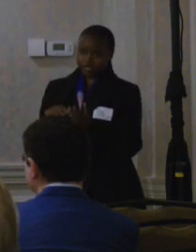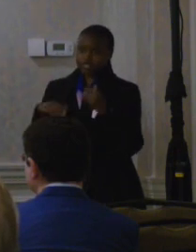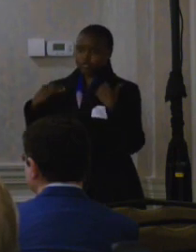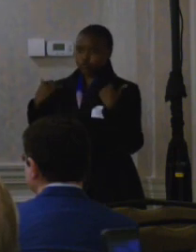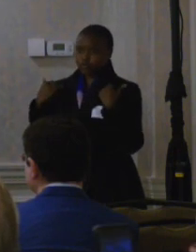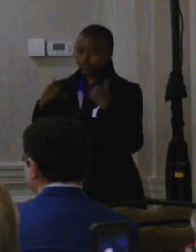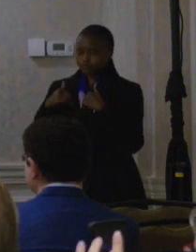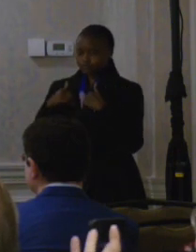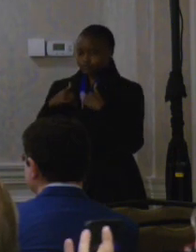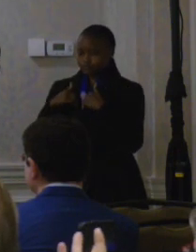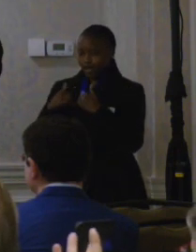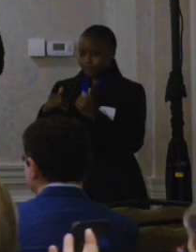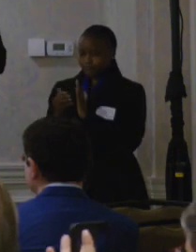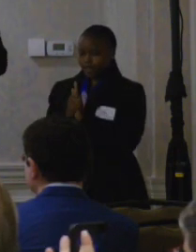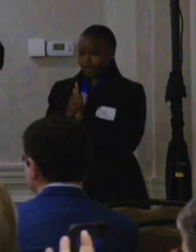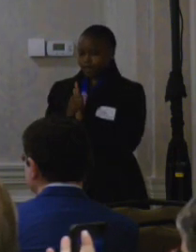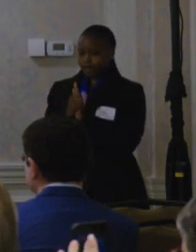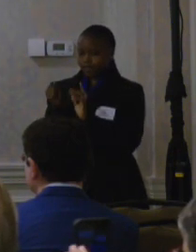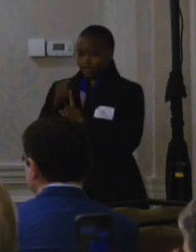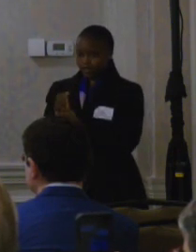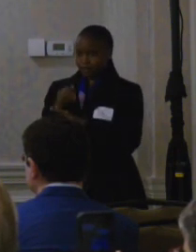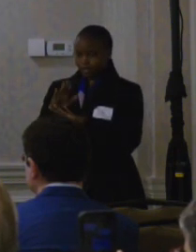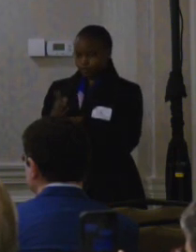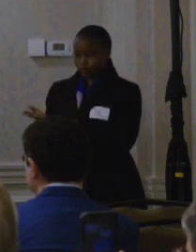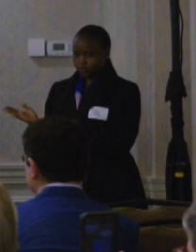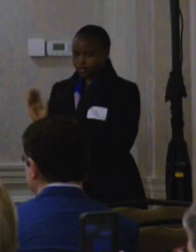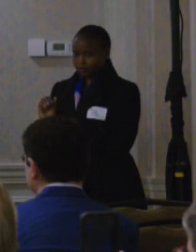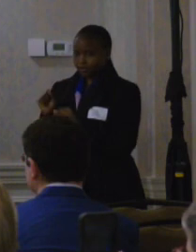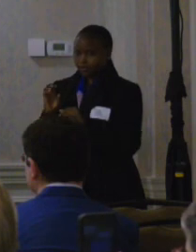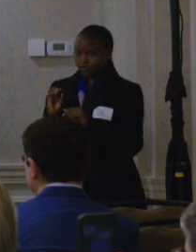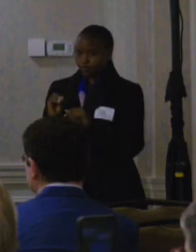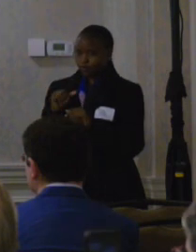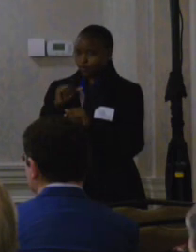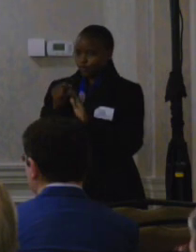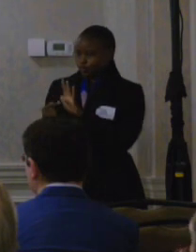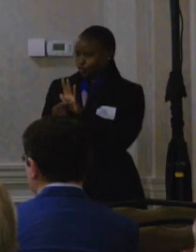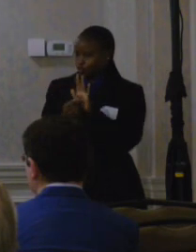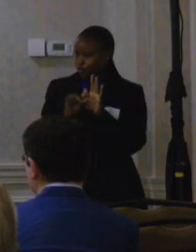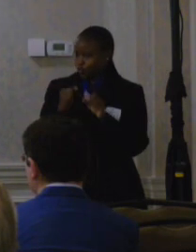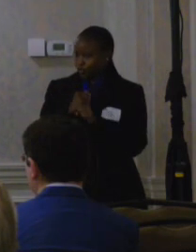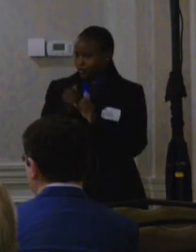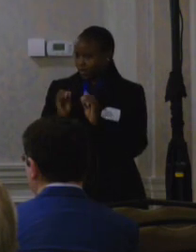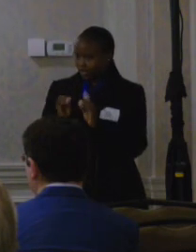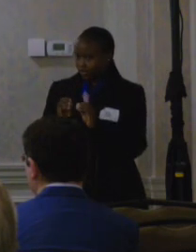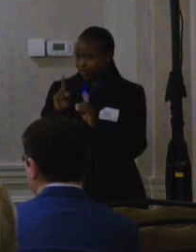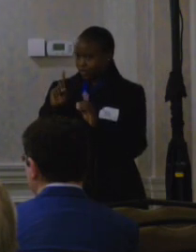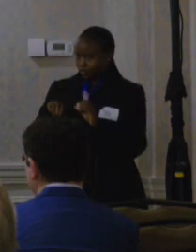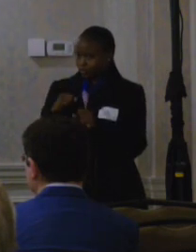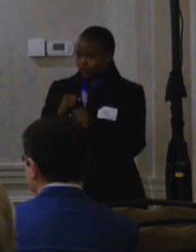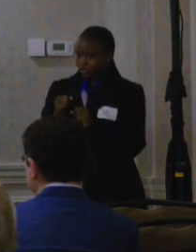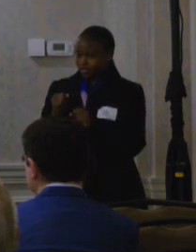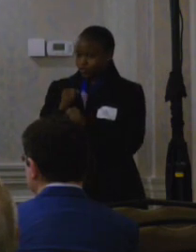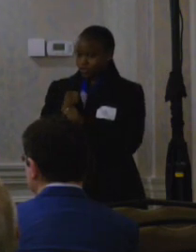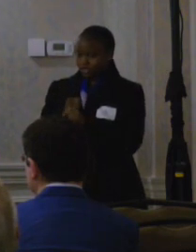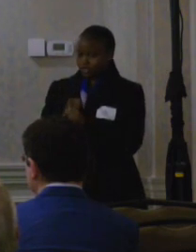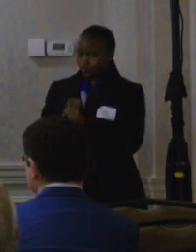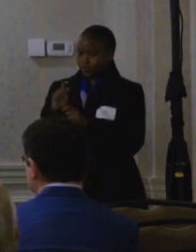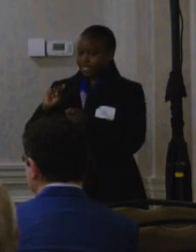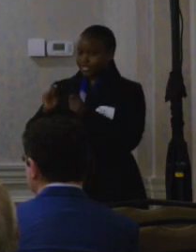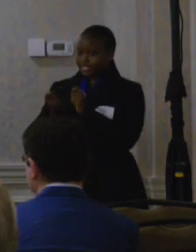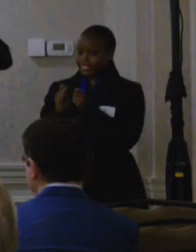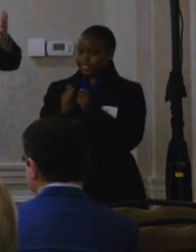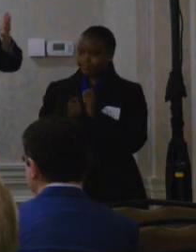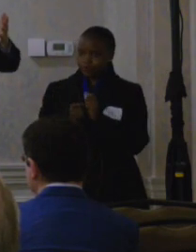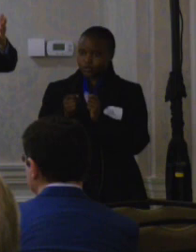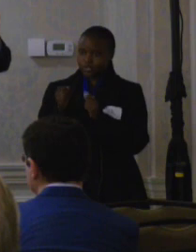have an impact. And then, so this didn't come out in the quant work, but one of the things we did in this work was we interviewed the implementers of